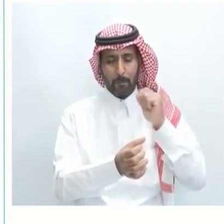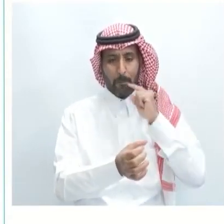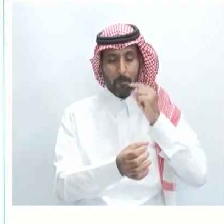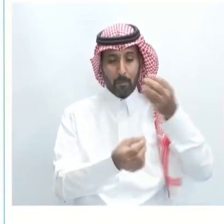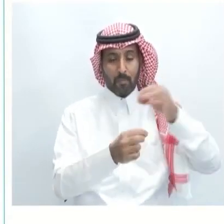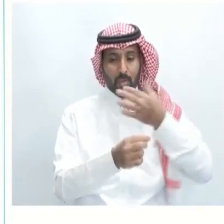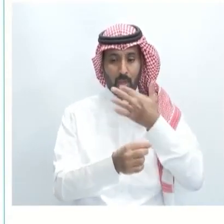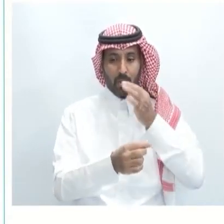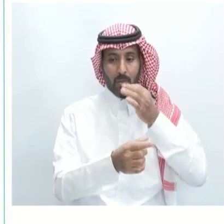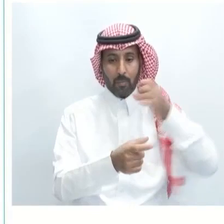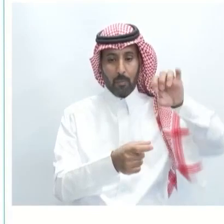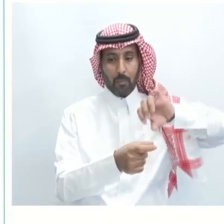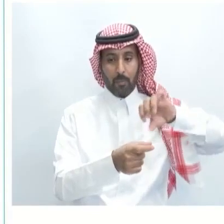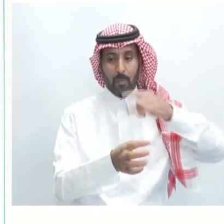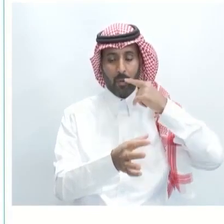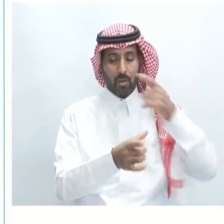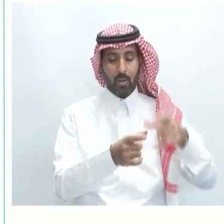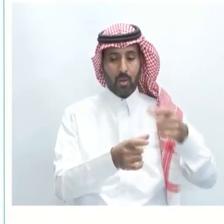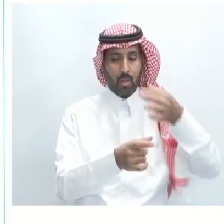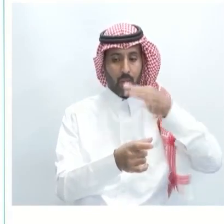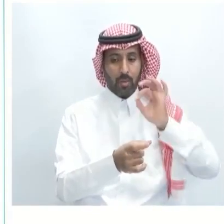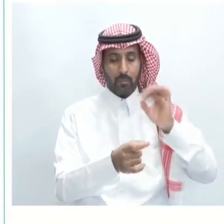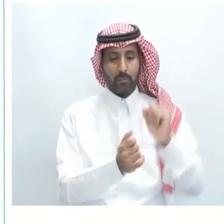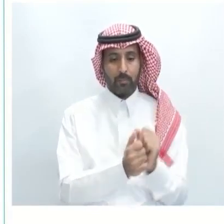to put salt in the sugar bowl. So,